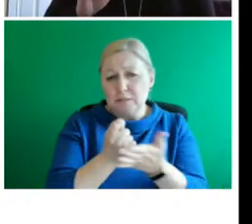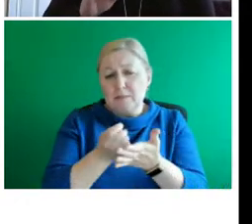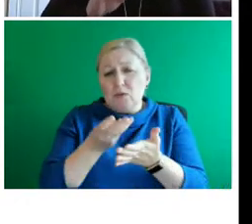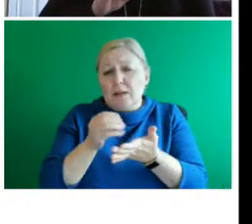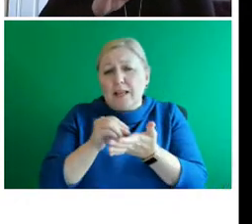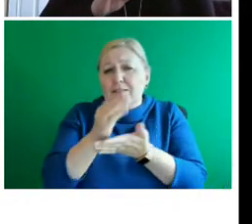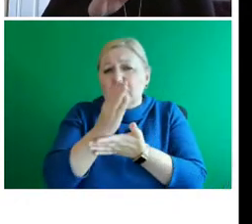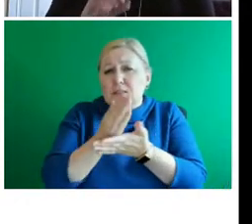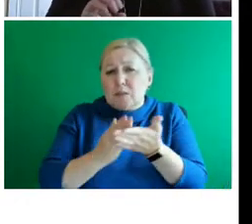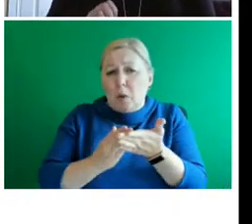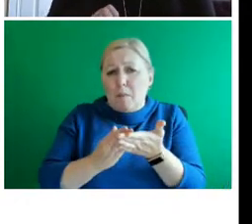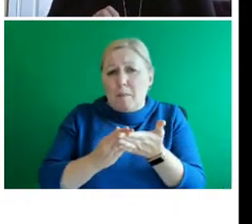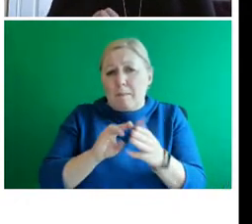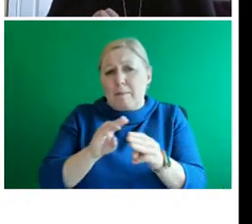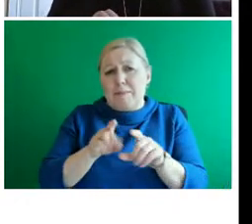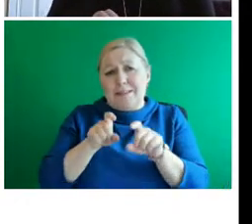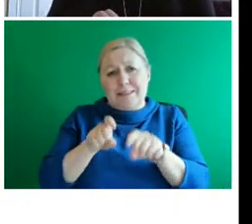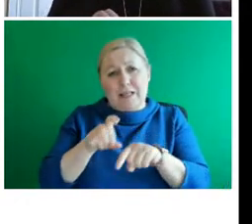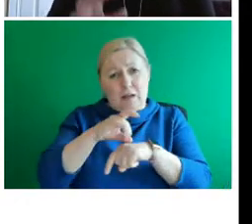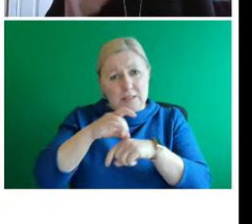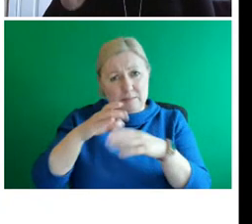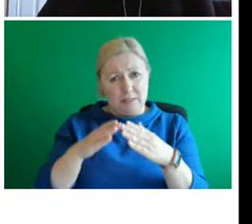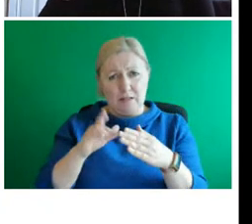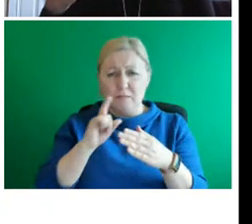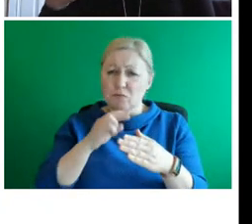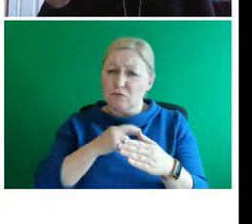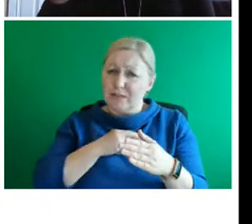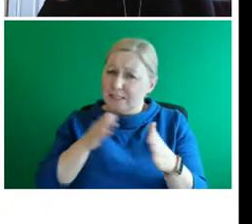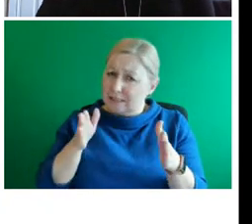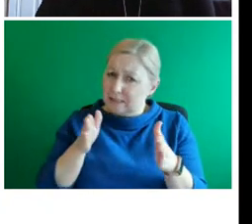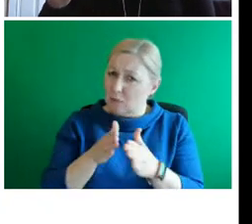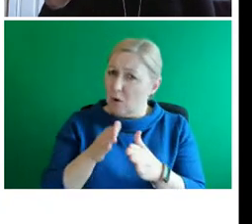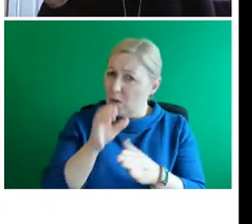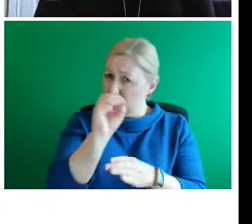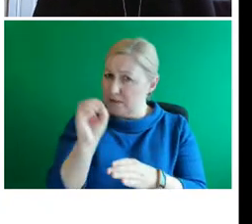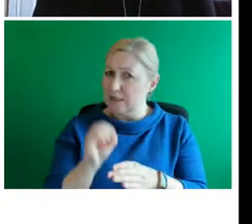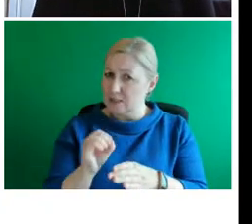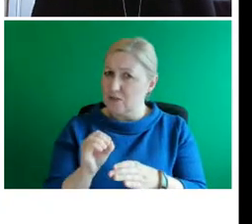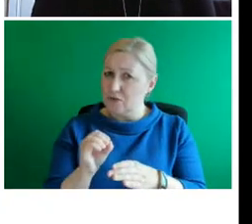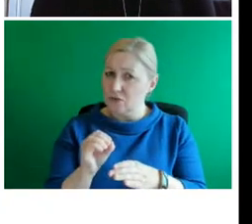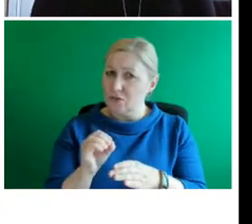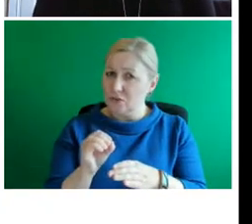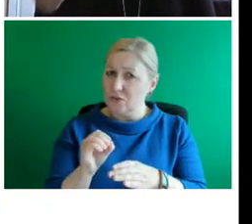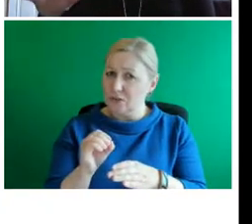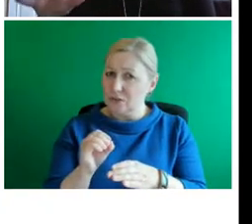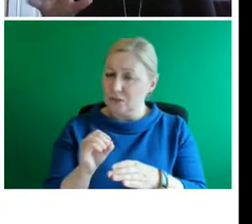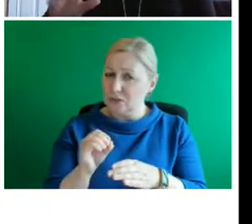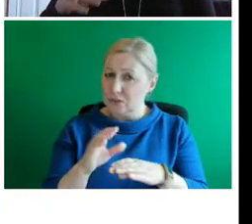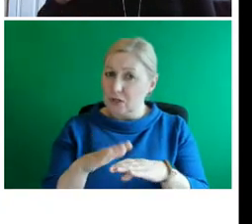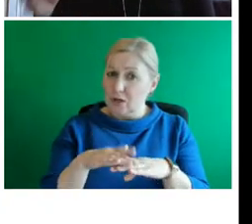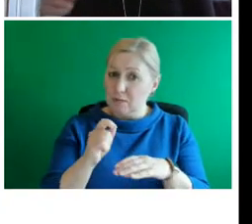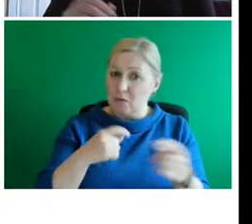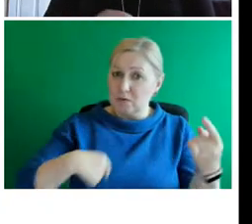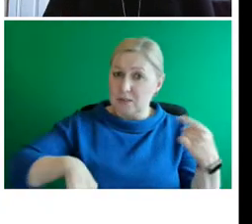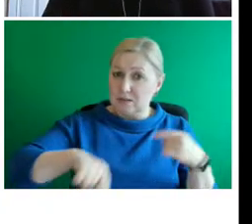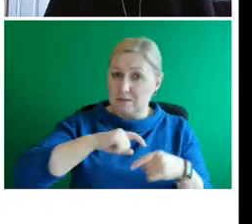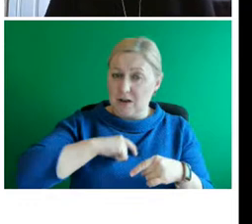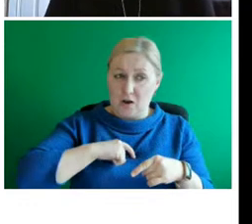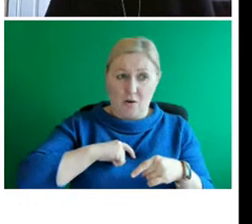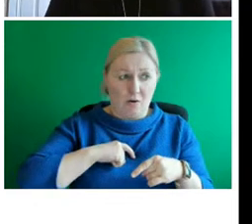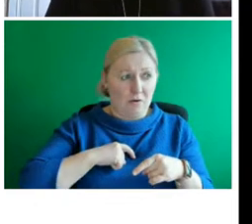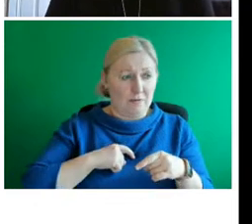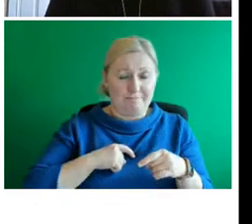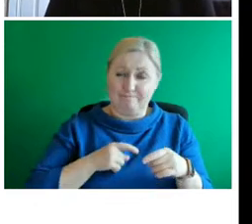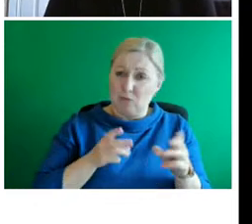be the minority of the caseload. So the impetus, the direction of care is always